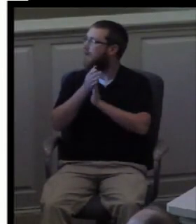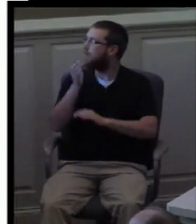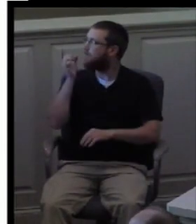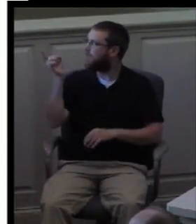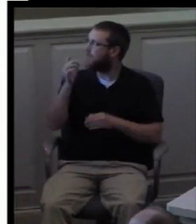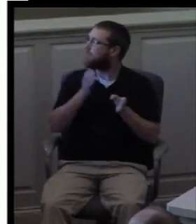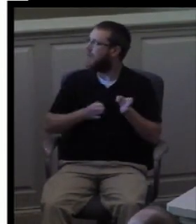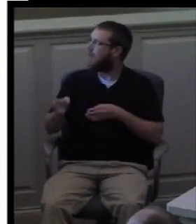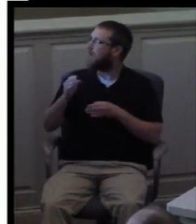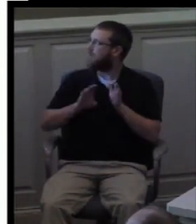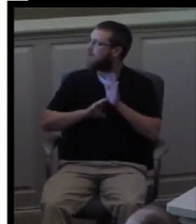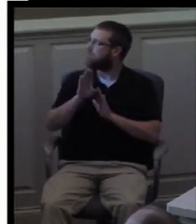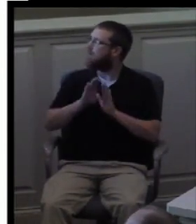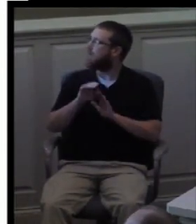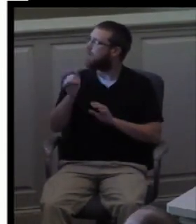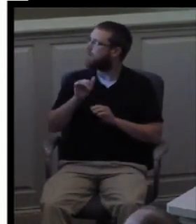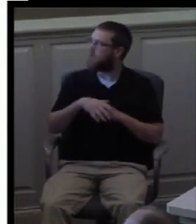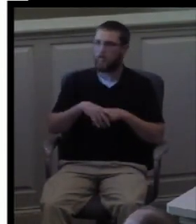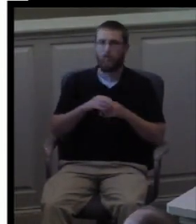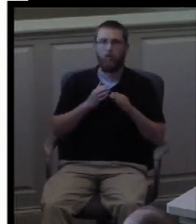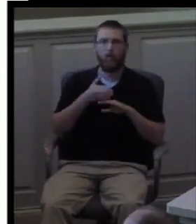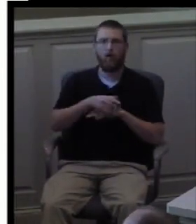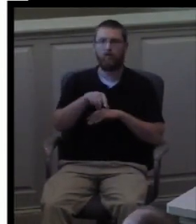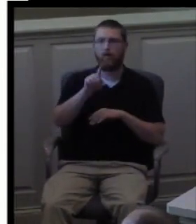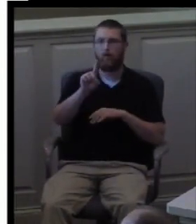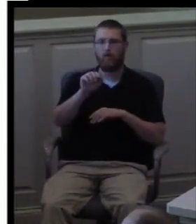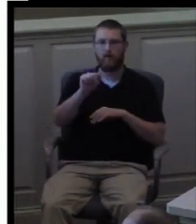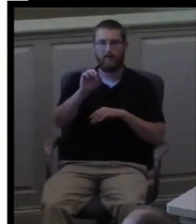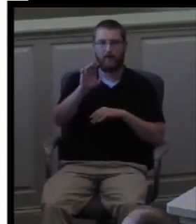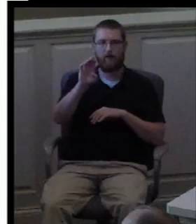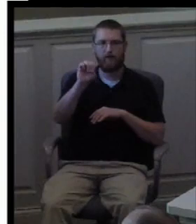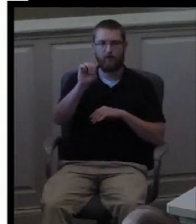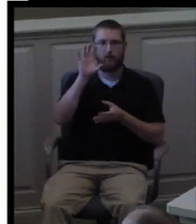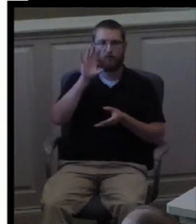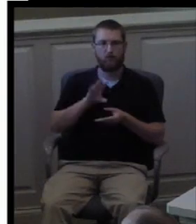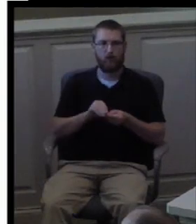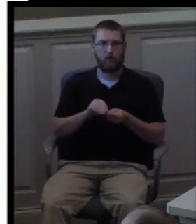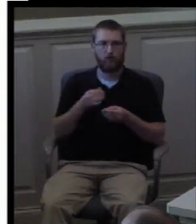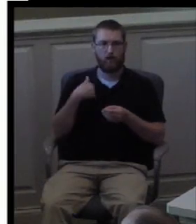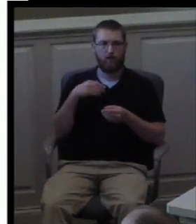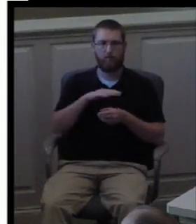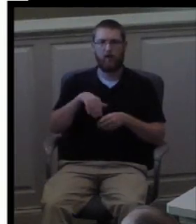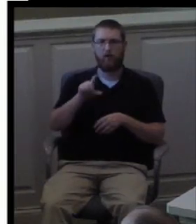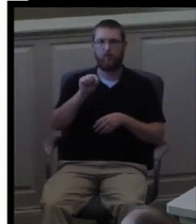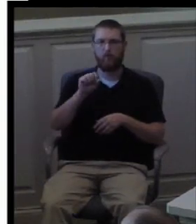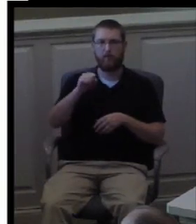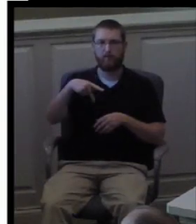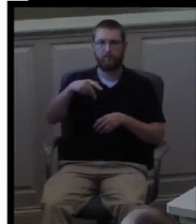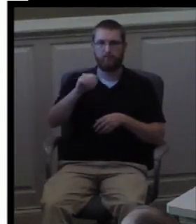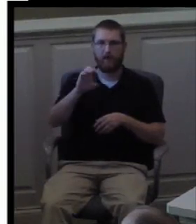fully developed. It's a little over an acre in total area. We get about 20 spaces for fire